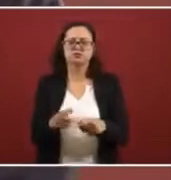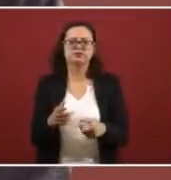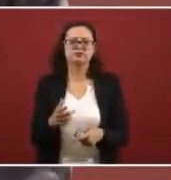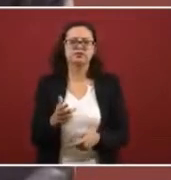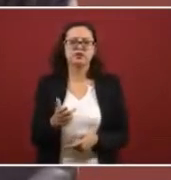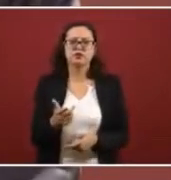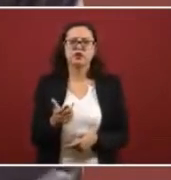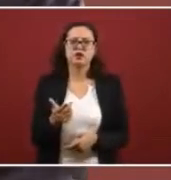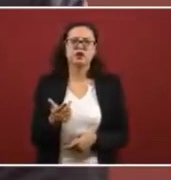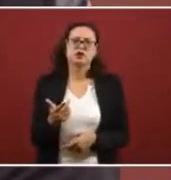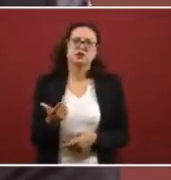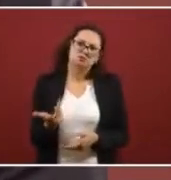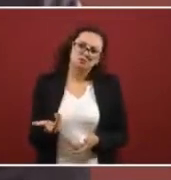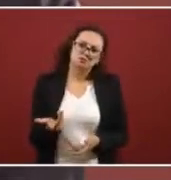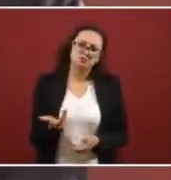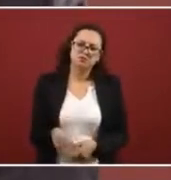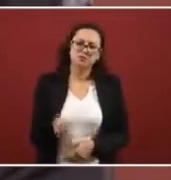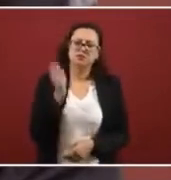ordering